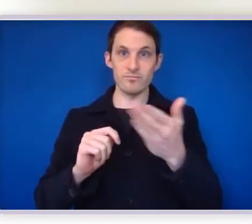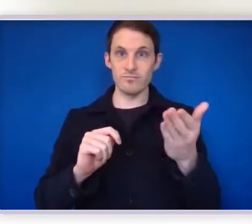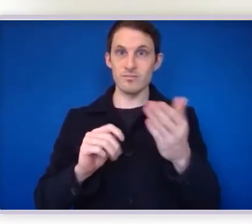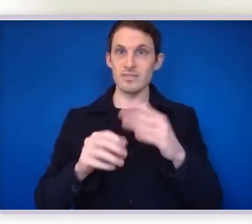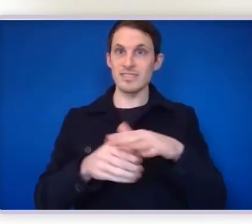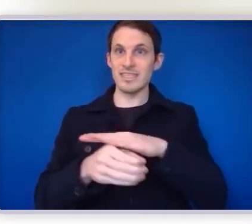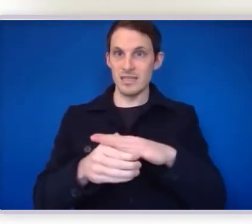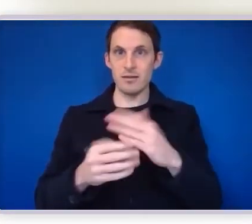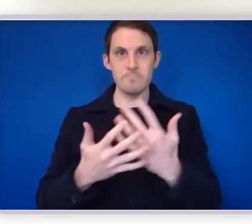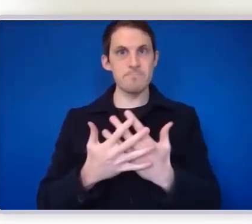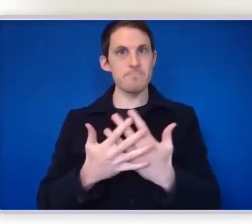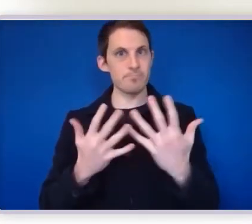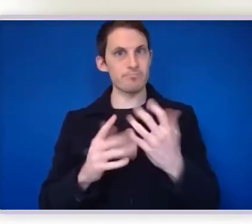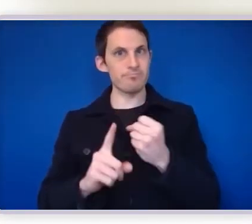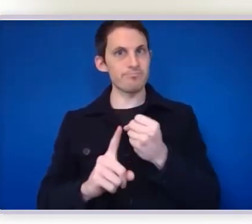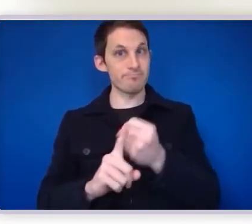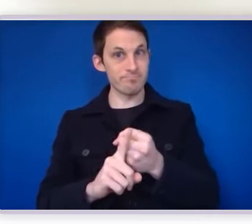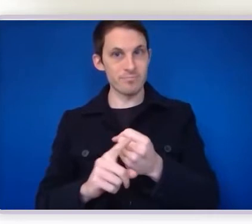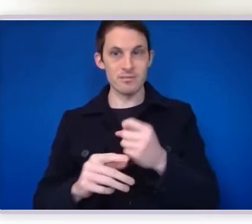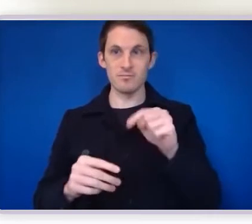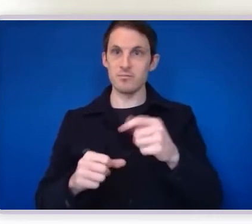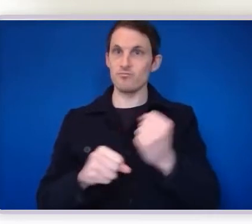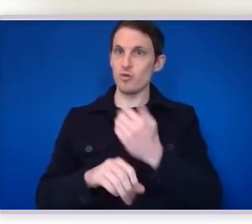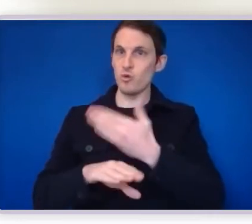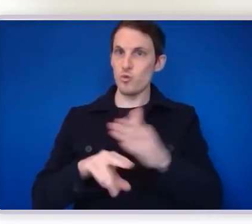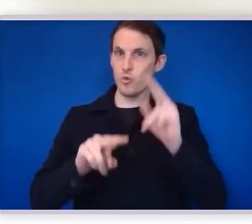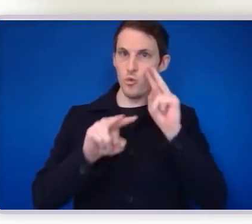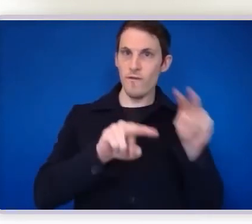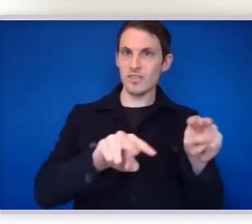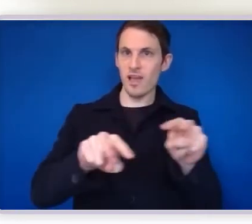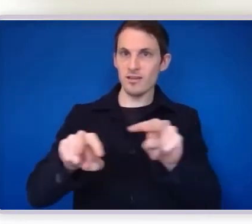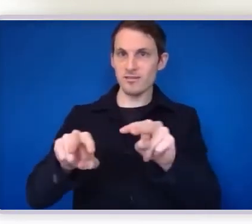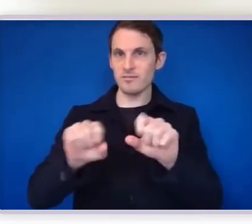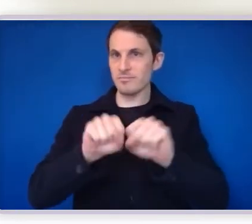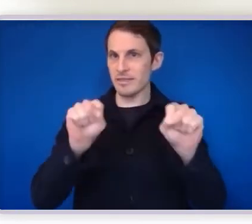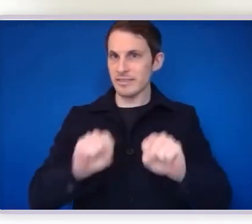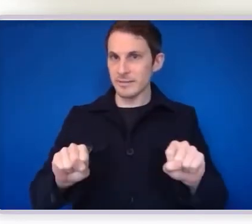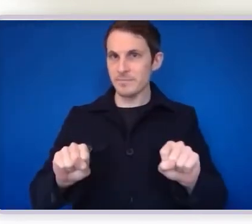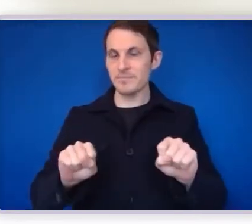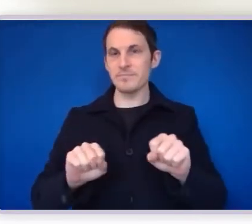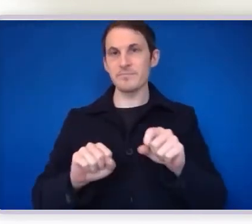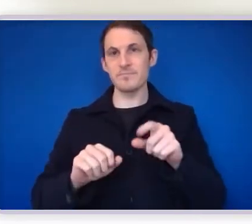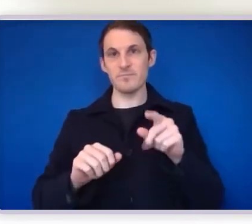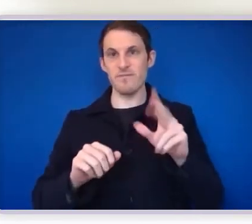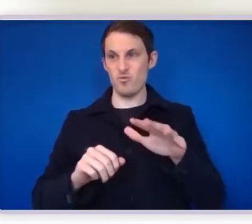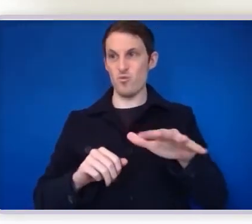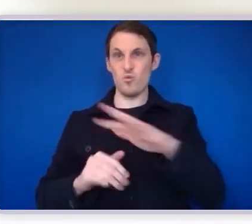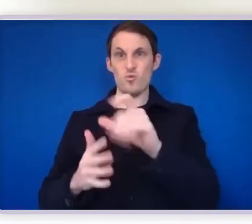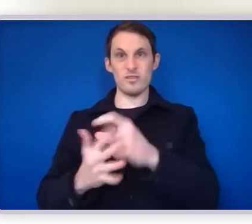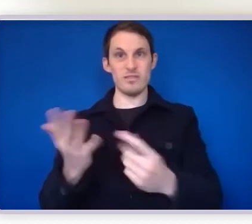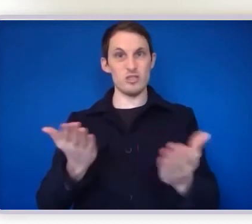It creates new oversight mechanisms for the whole disability services sector in